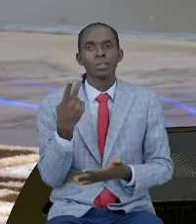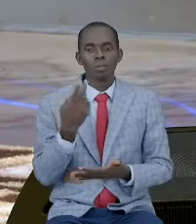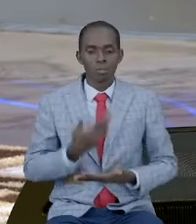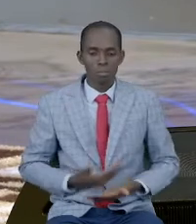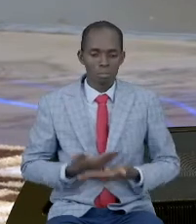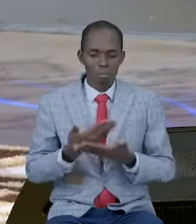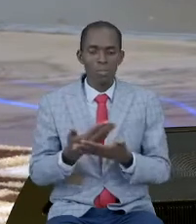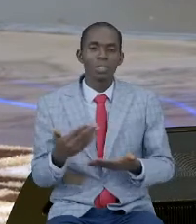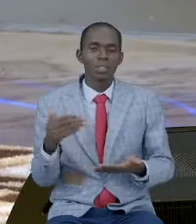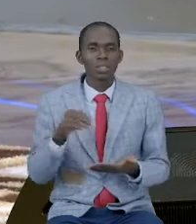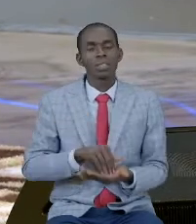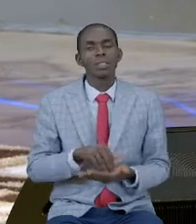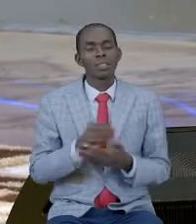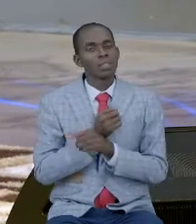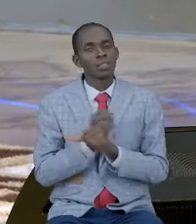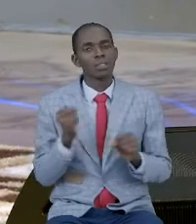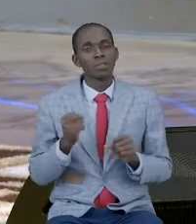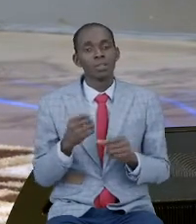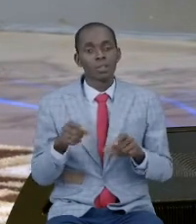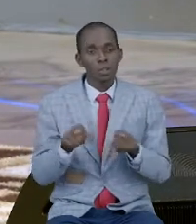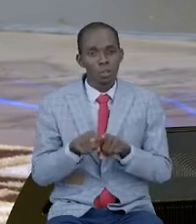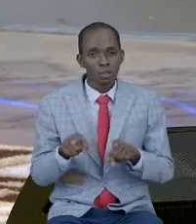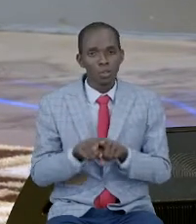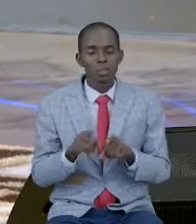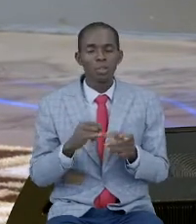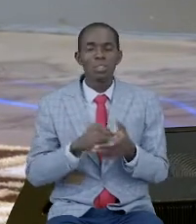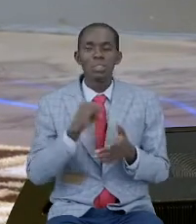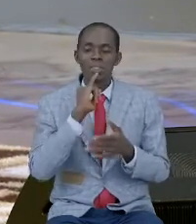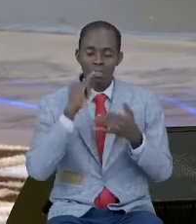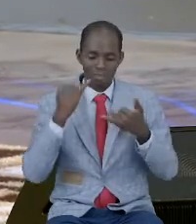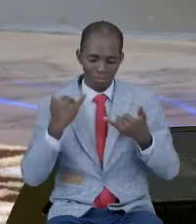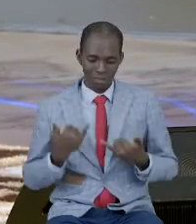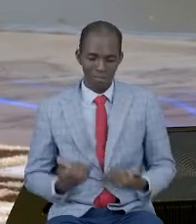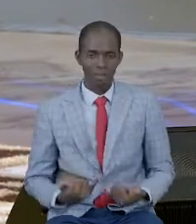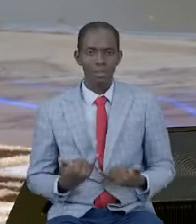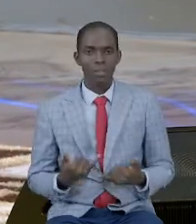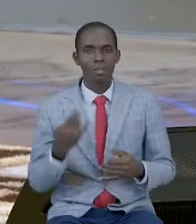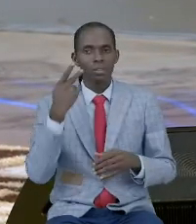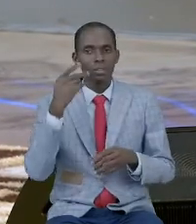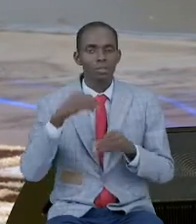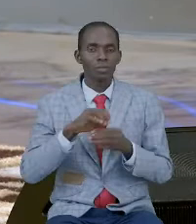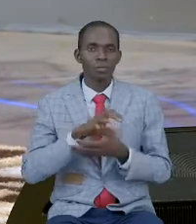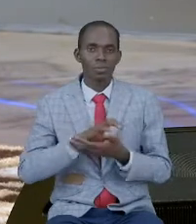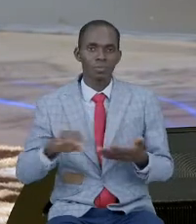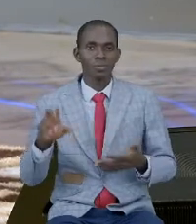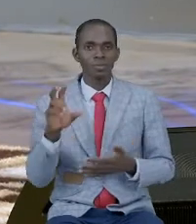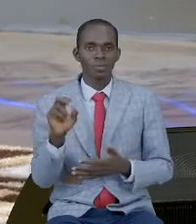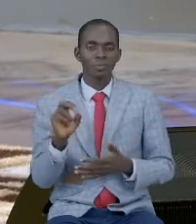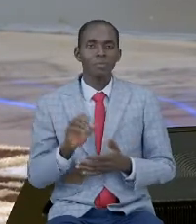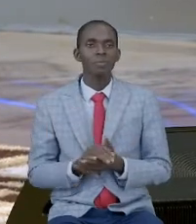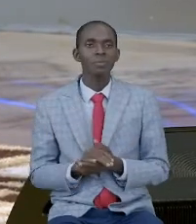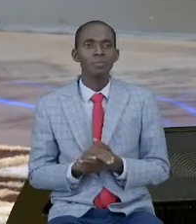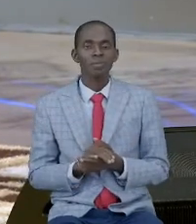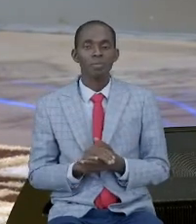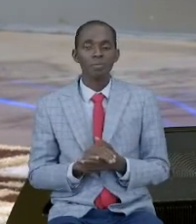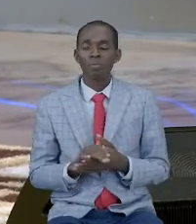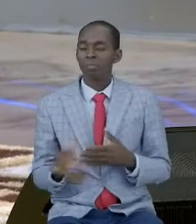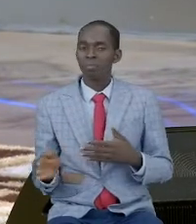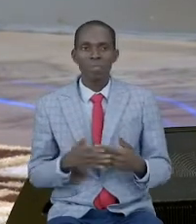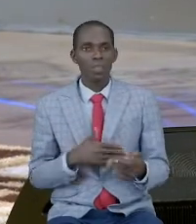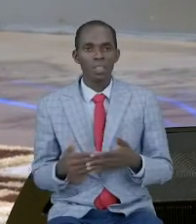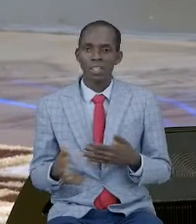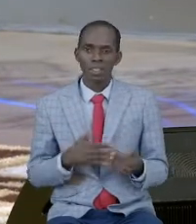again, even so it is now. Verse 30 then says,